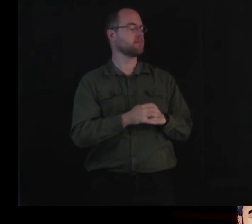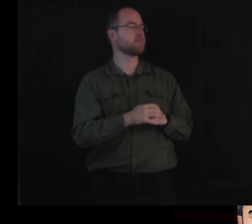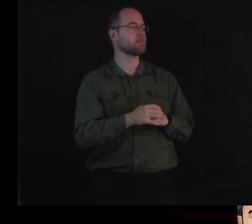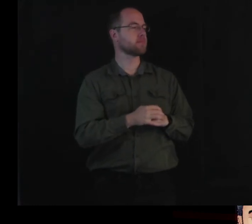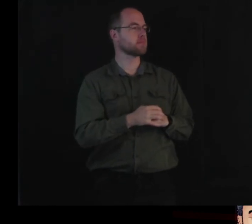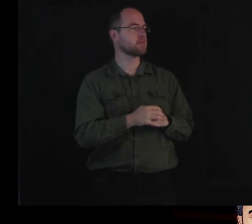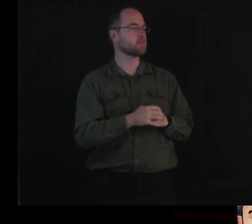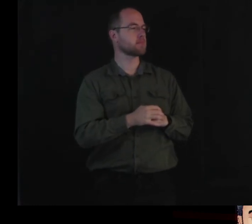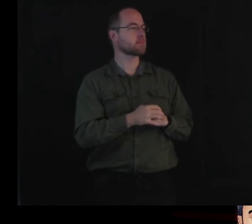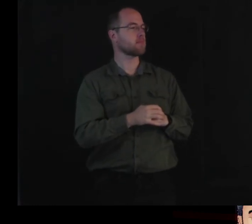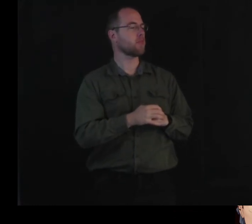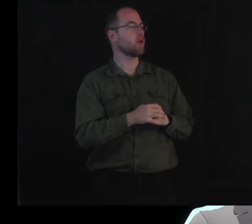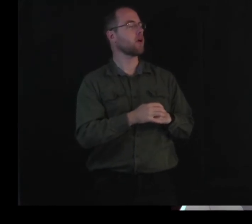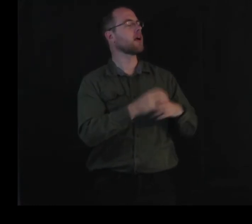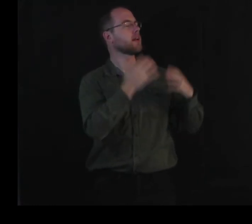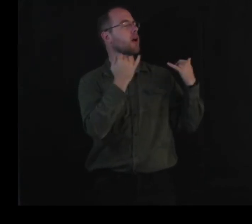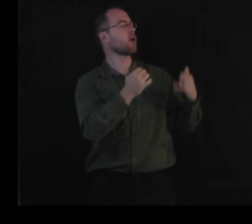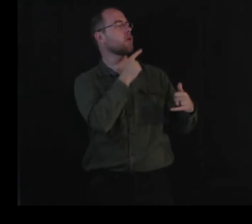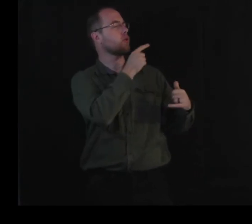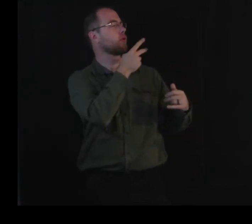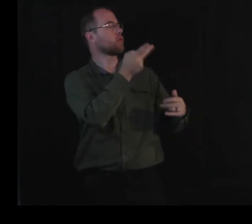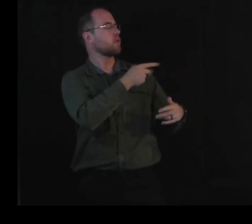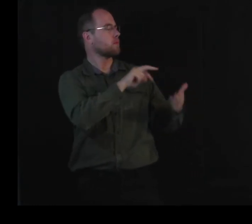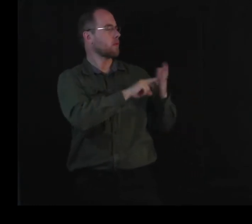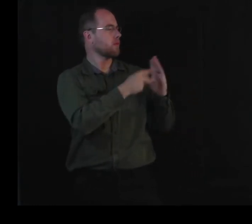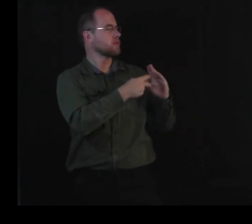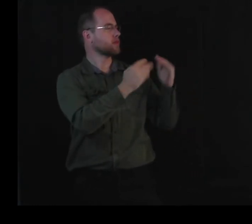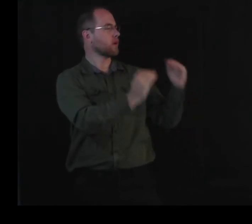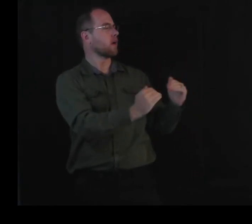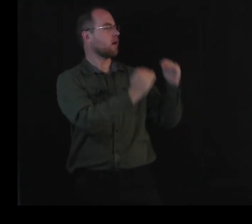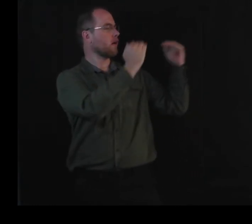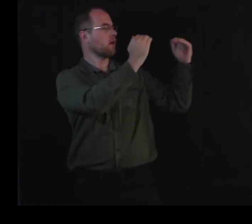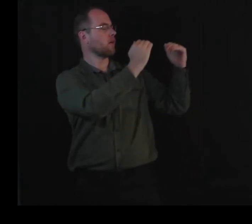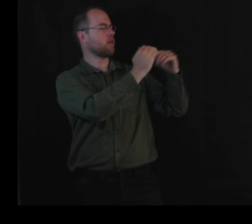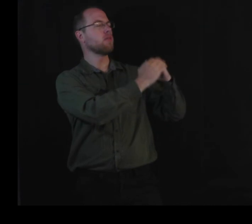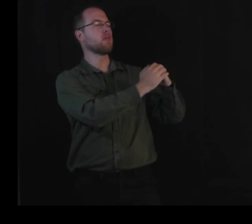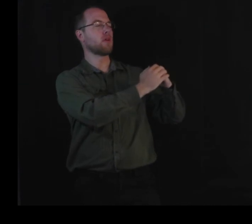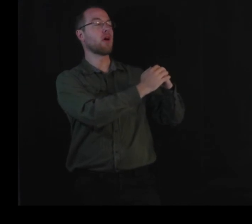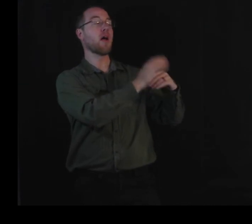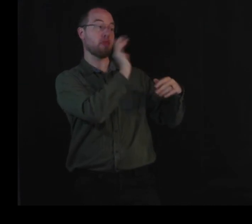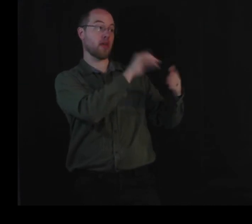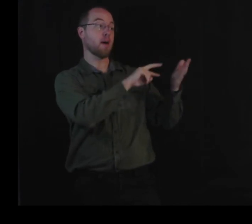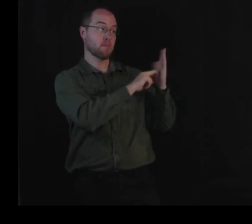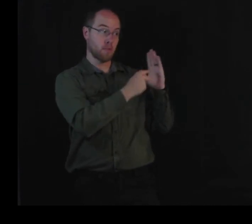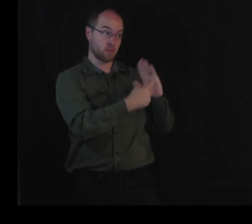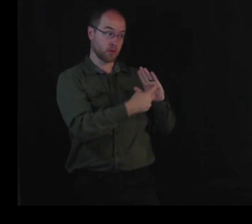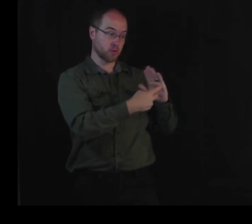You have a higher purpose, and that purpose requires certain